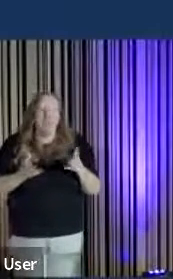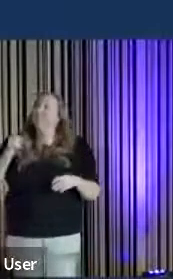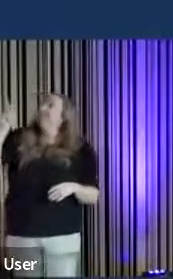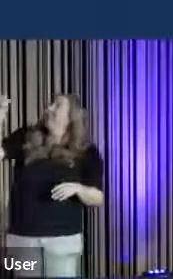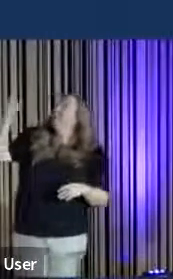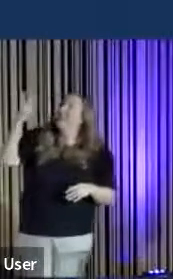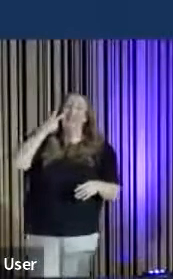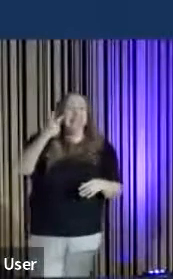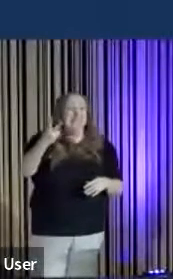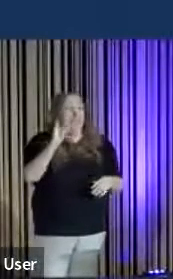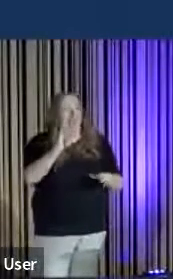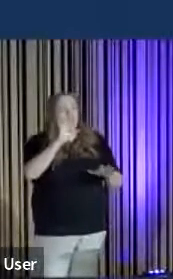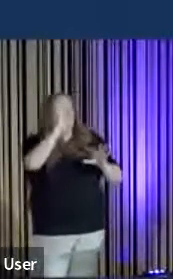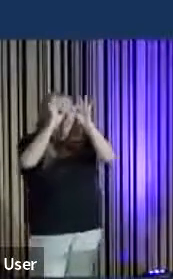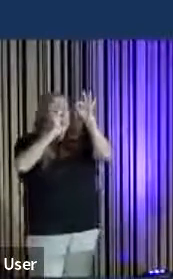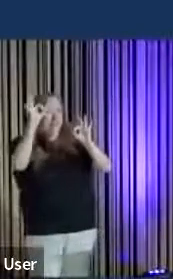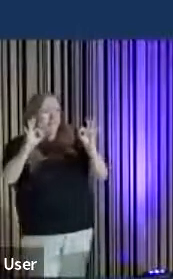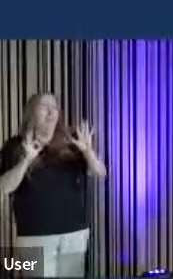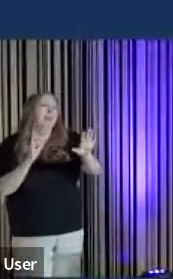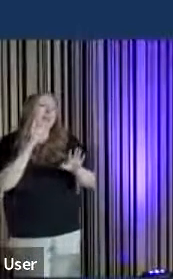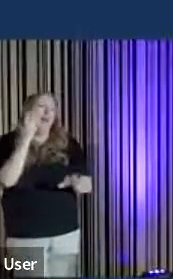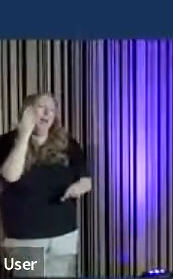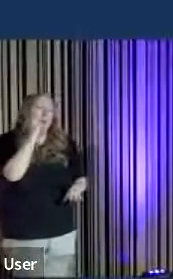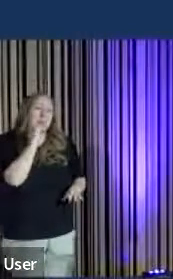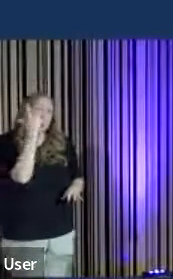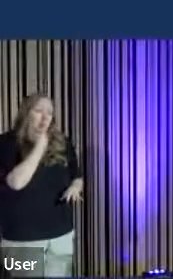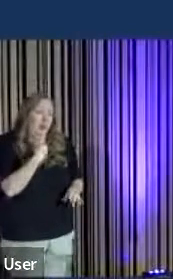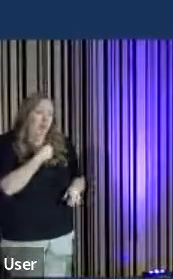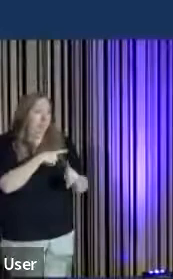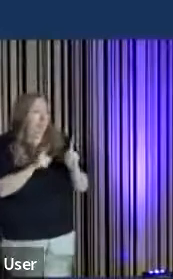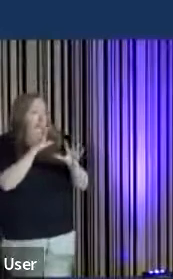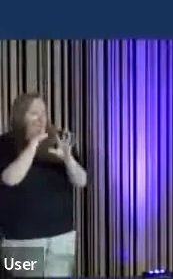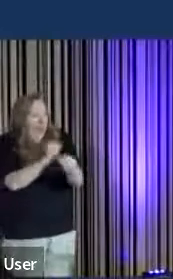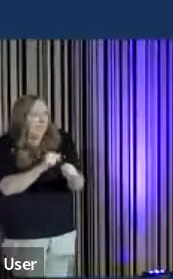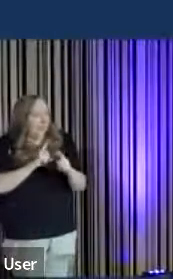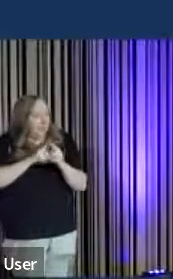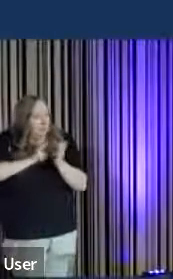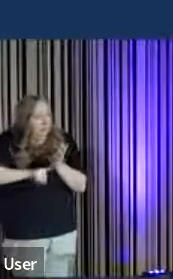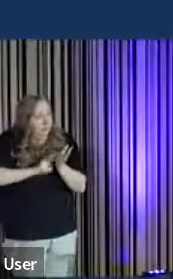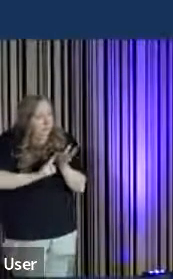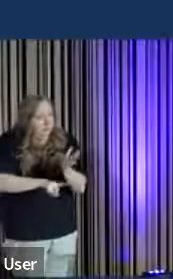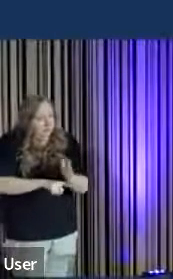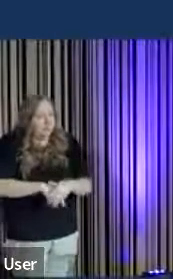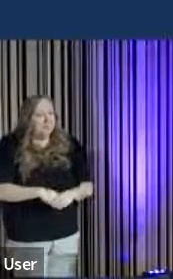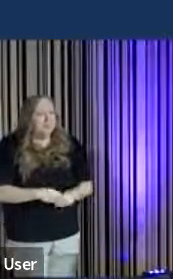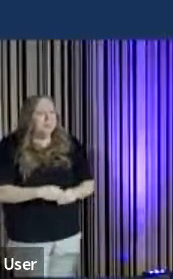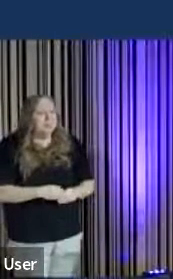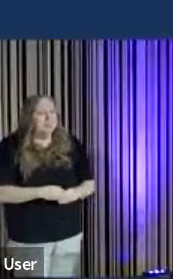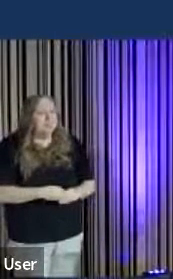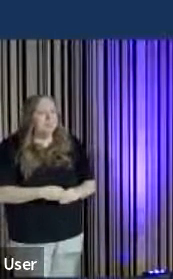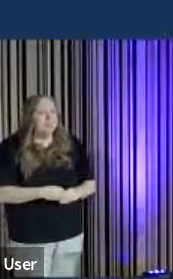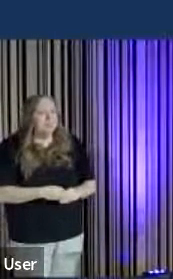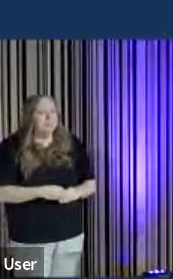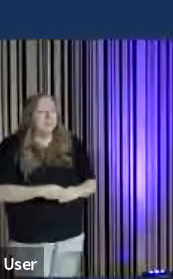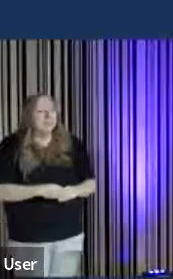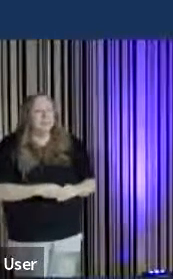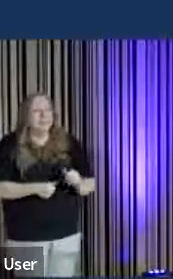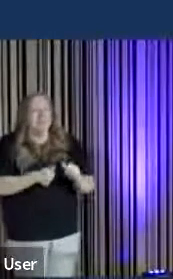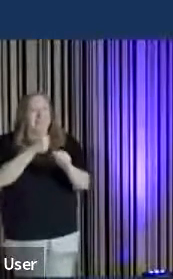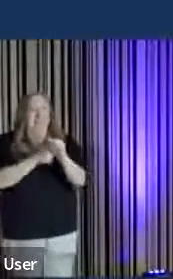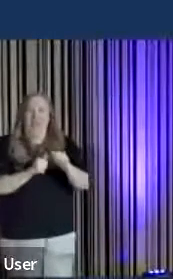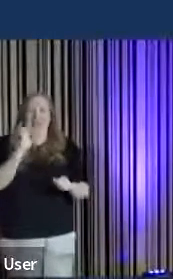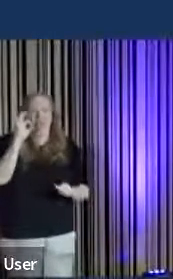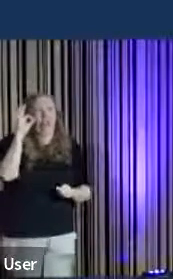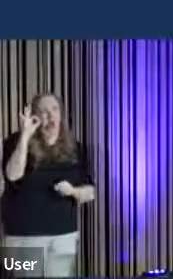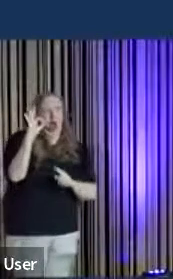exercise. It's not very pretty to look at, but it's incredibly interesting to dig into, as you'll see in a second. So each dot on